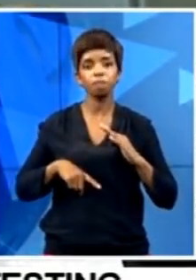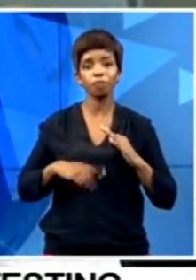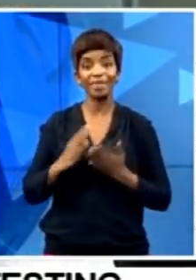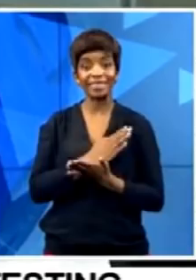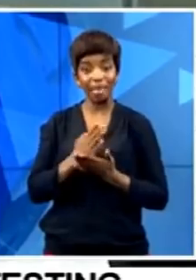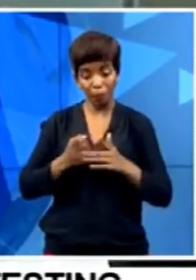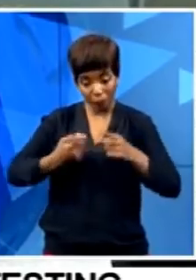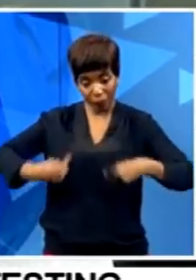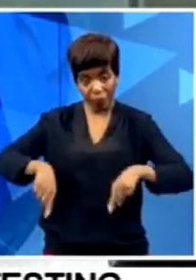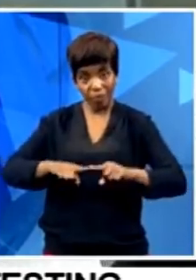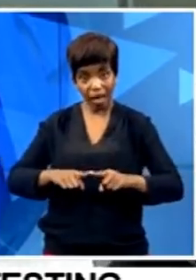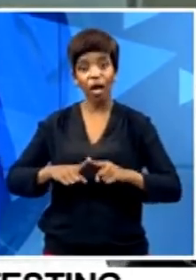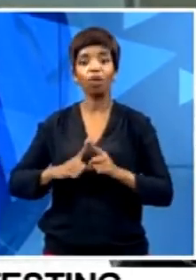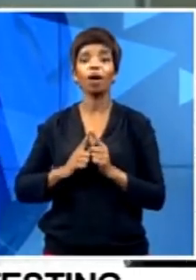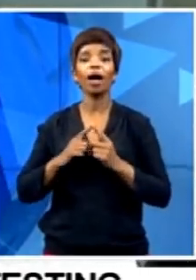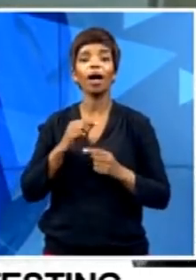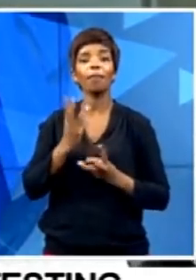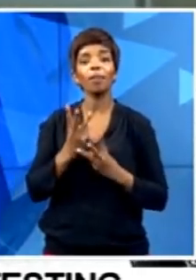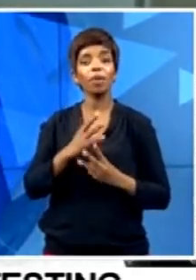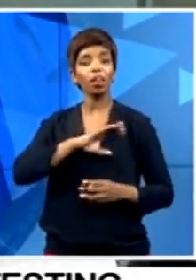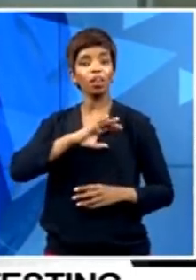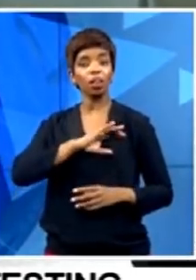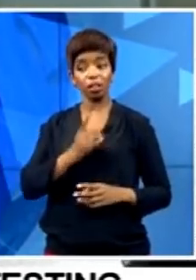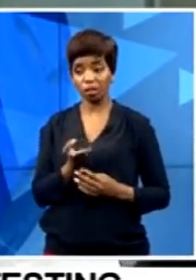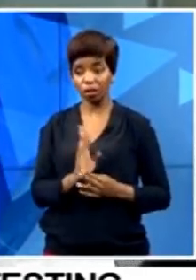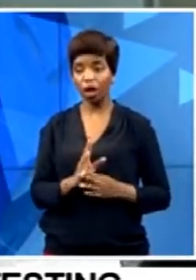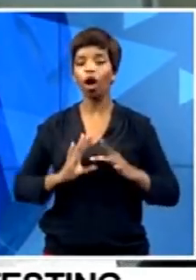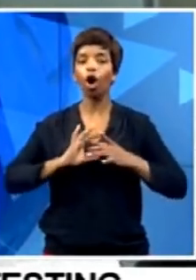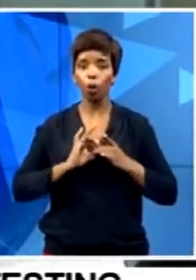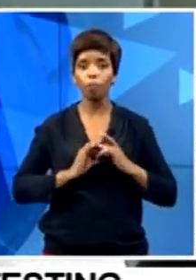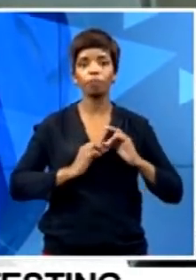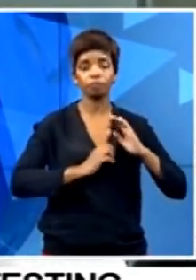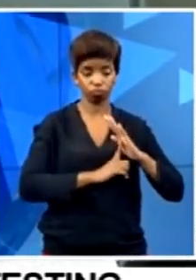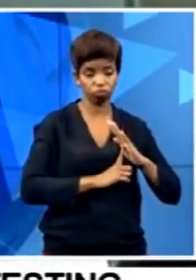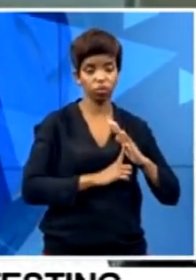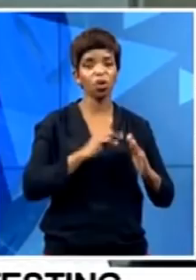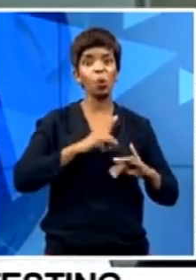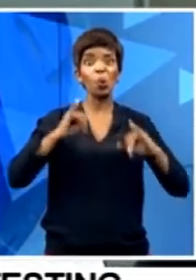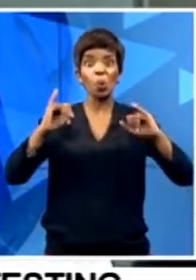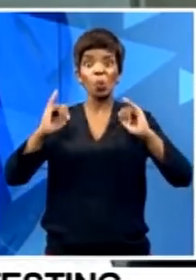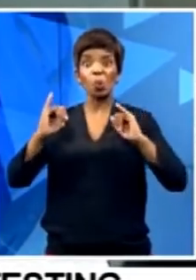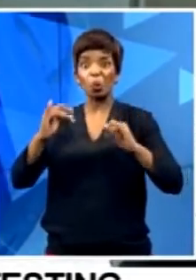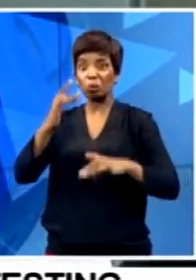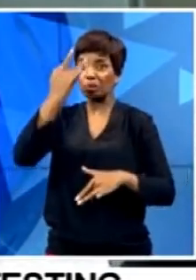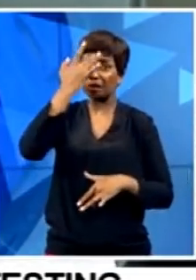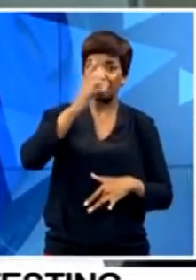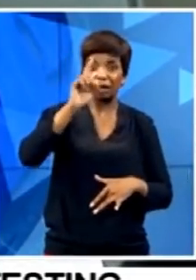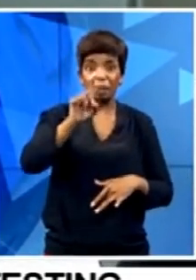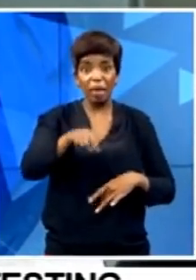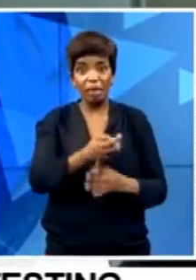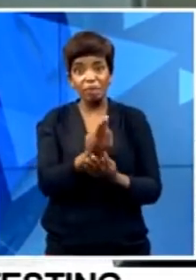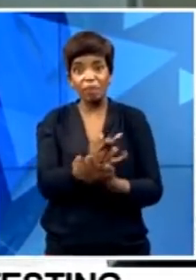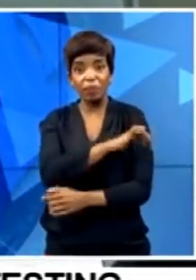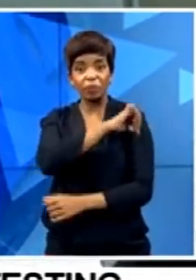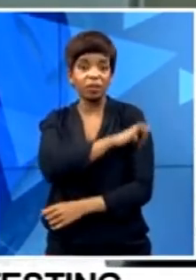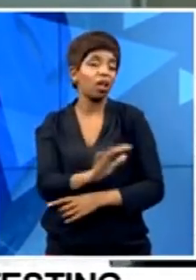because they are not critical, they are not hospital candidates. So we wanted to look at that whilst people,